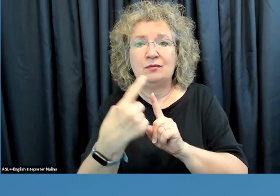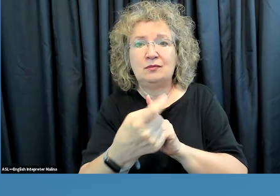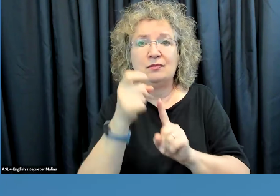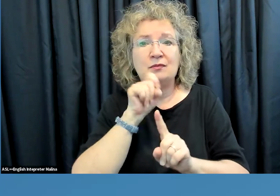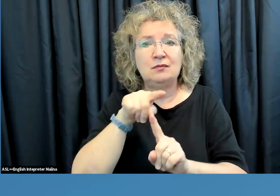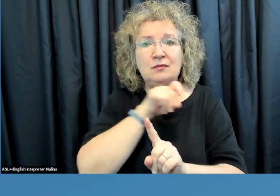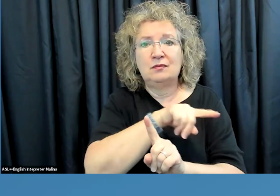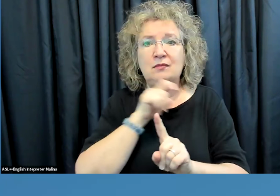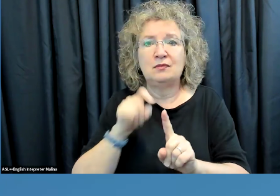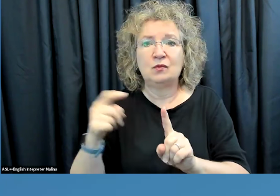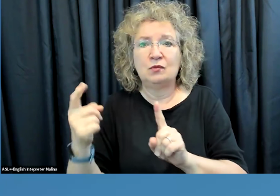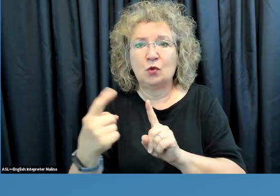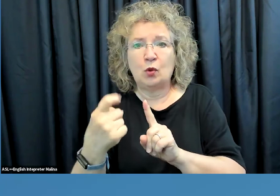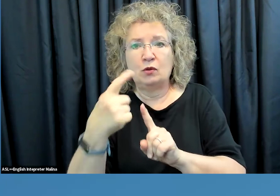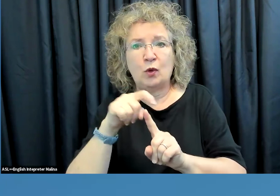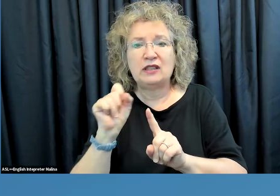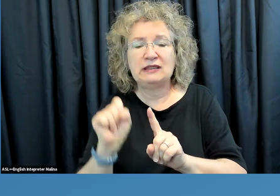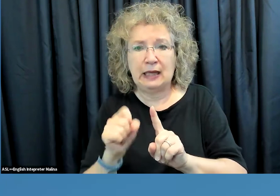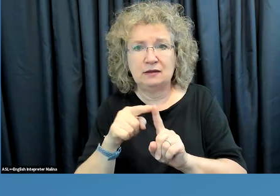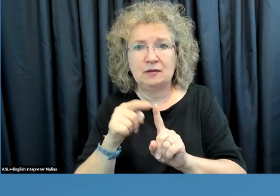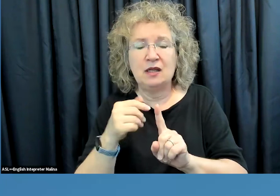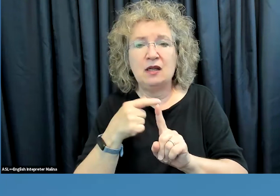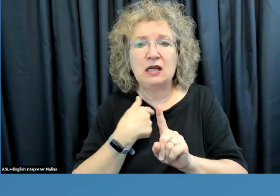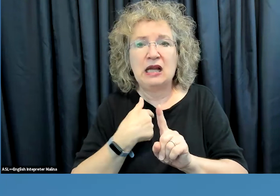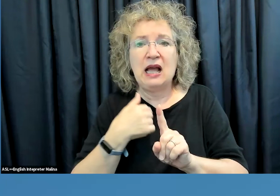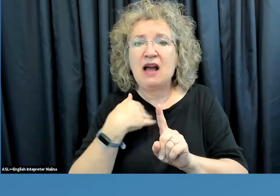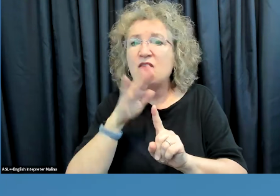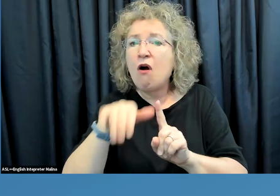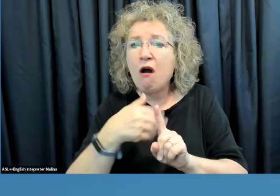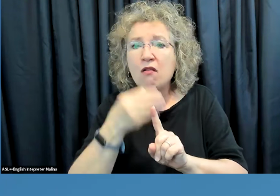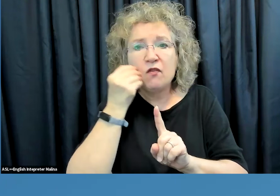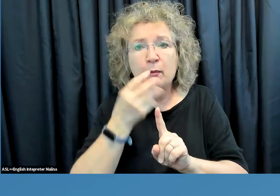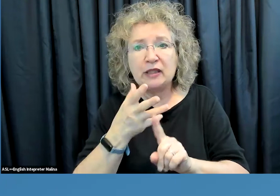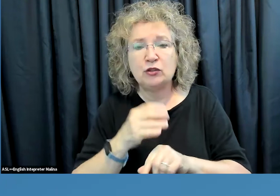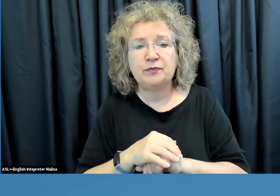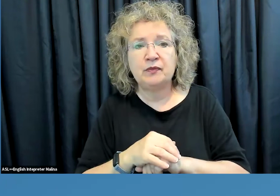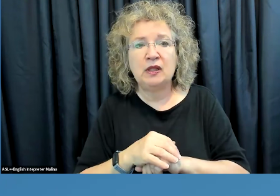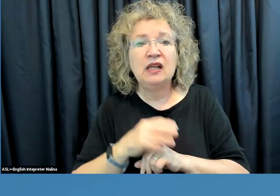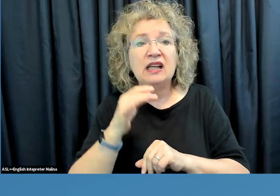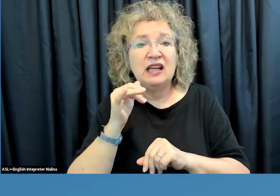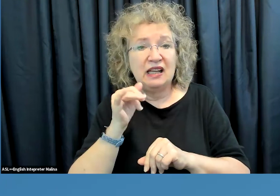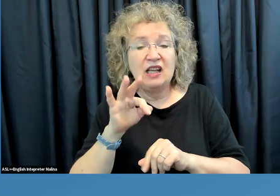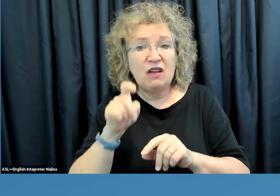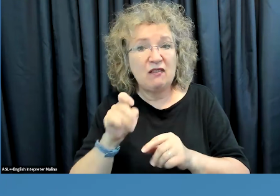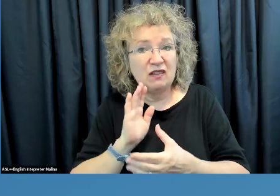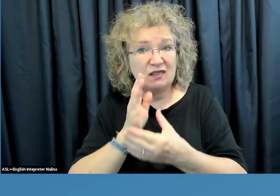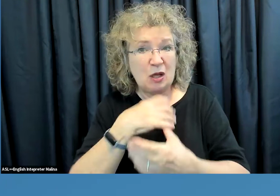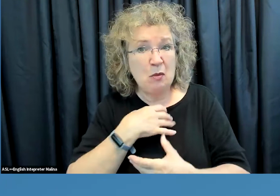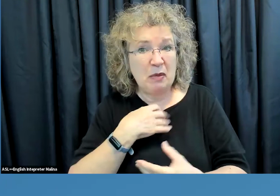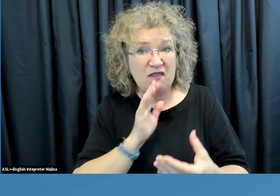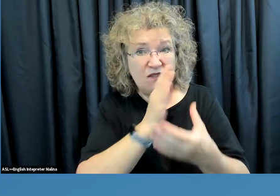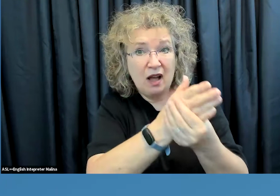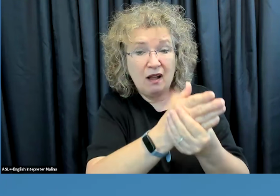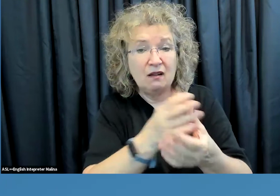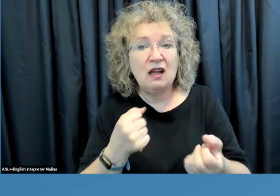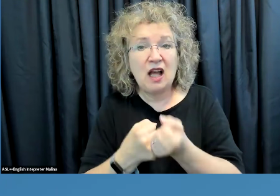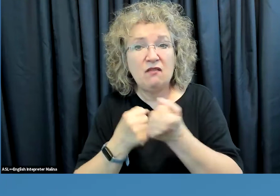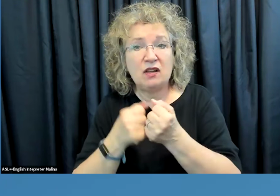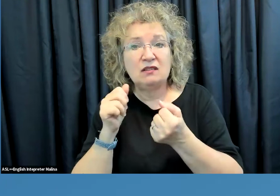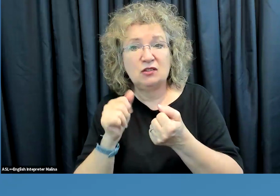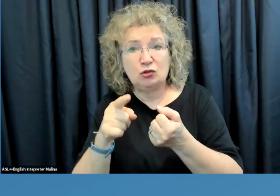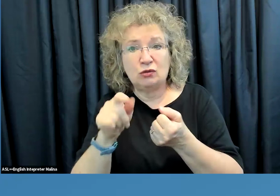advocates to work with you and have more leverage. And as much as you can, get communication in writing.